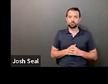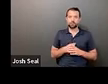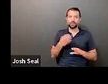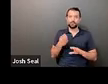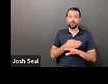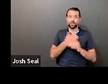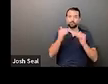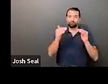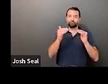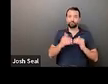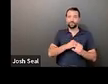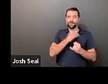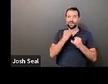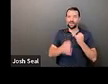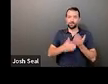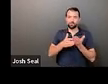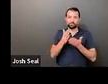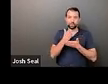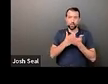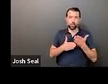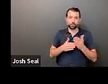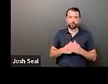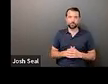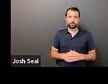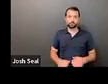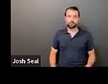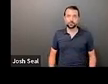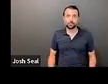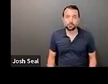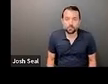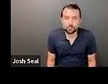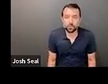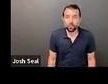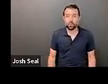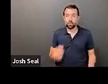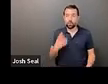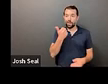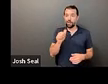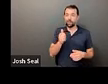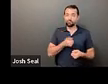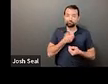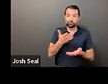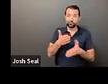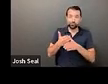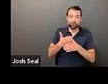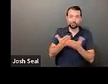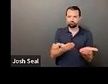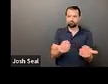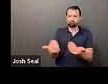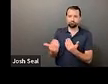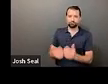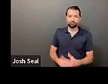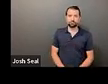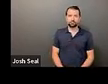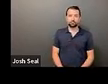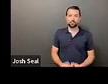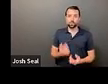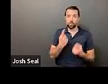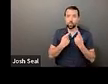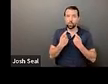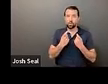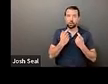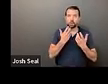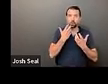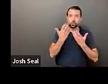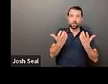last little bit or anything they want to share? Or I usually say questions or cries of outrage, but I'm kind of tired. I